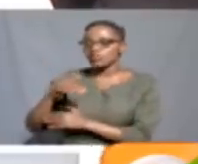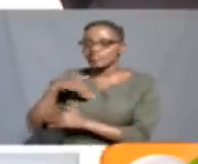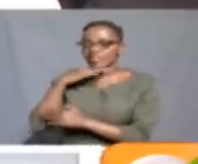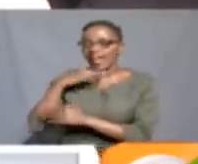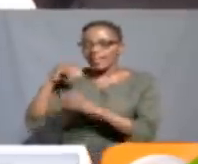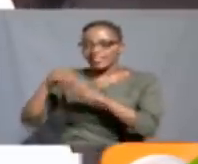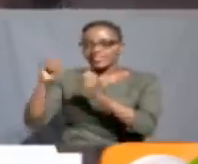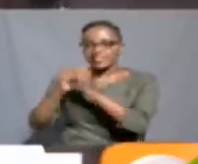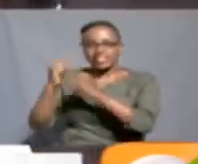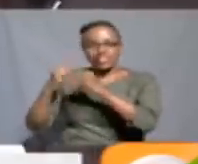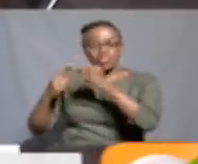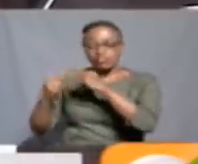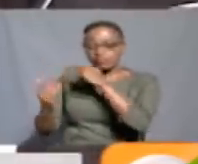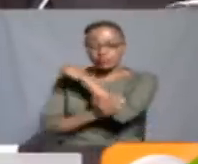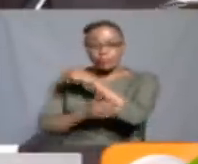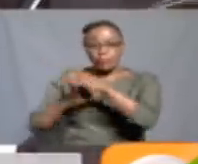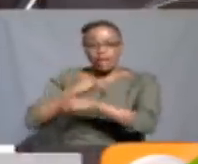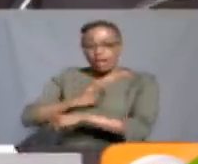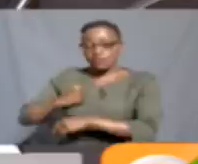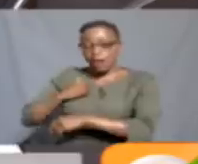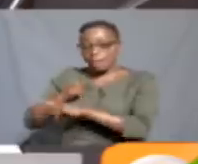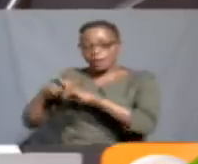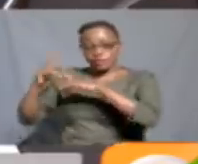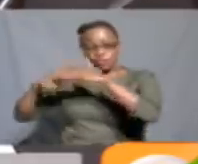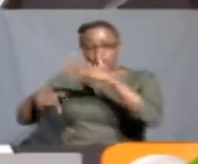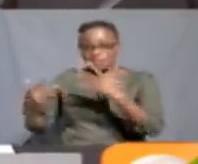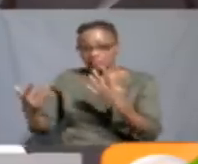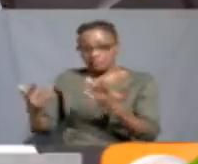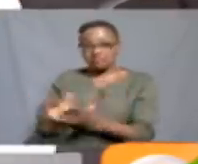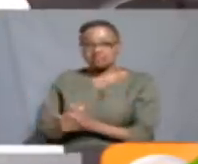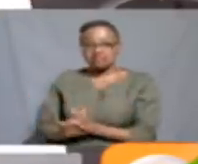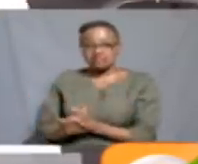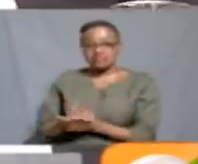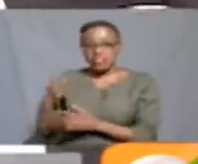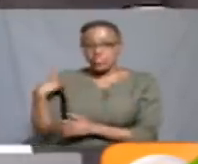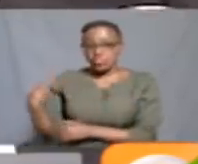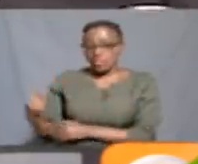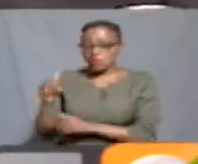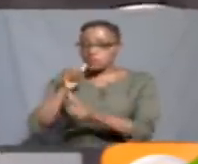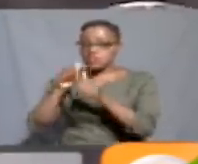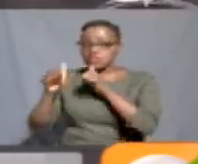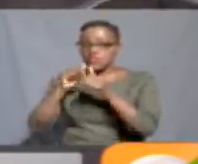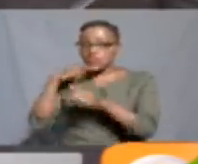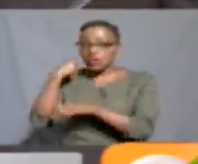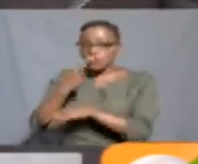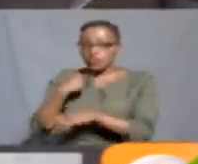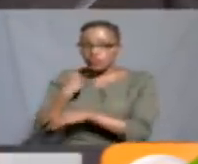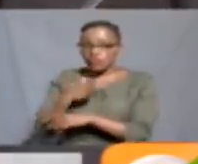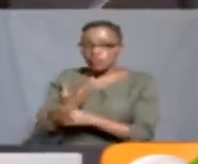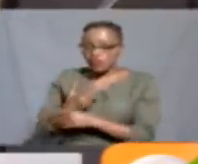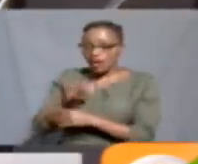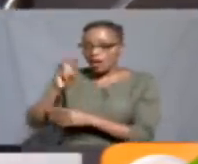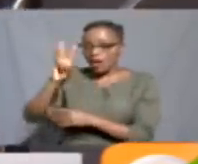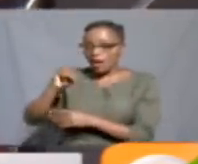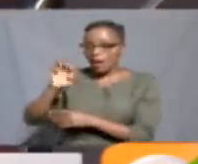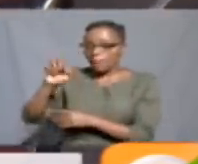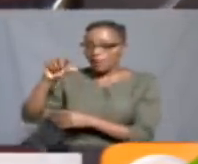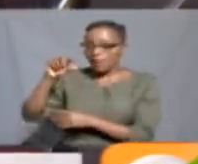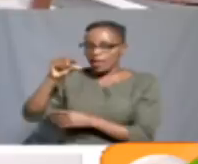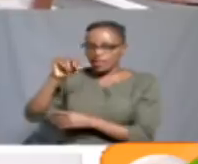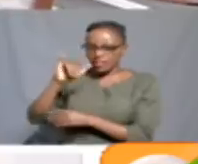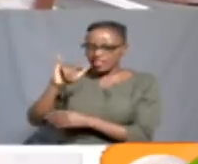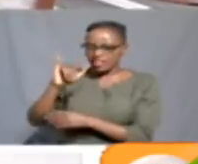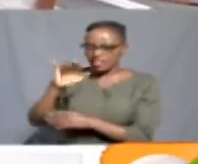years. My bad, I apologize, but here's the deal. Recently we interviewed Reginald Mengi, a good friend of